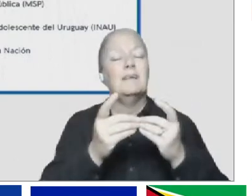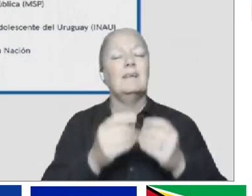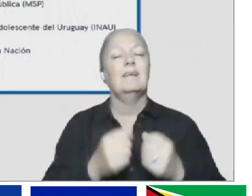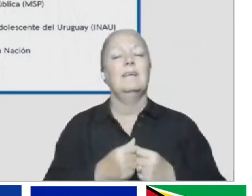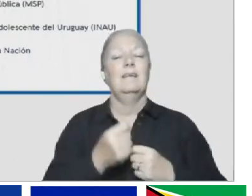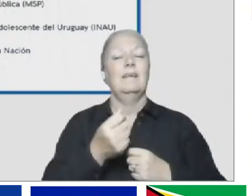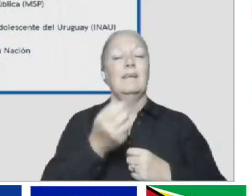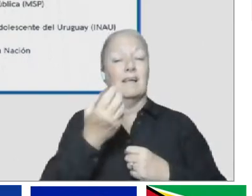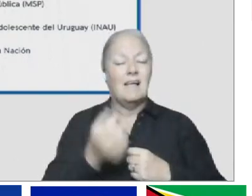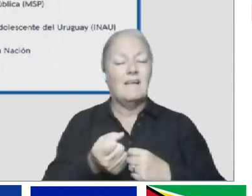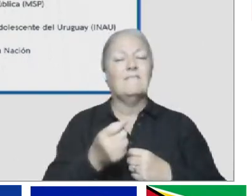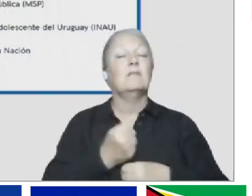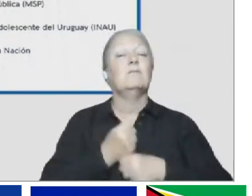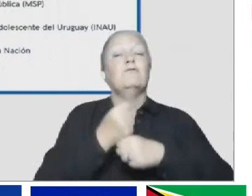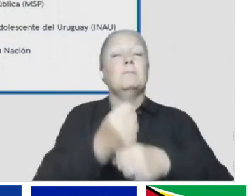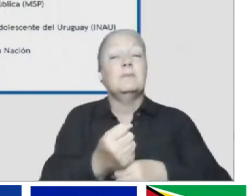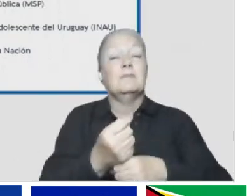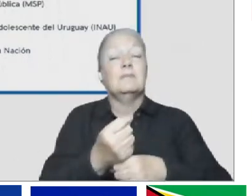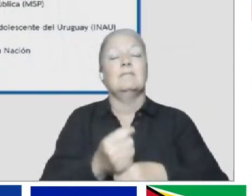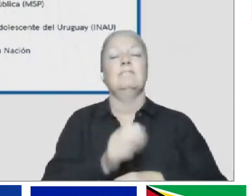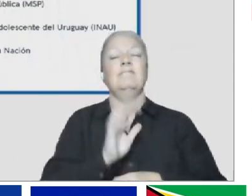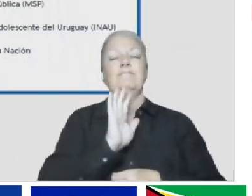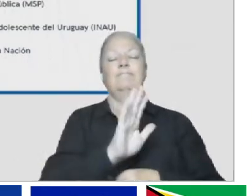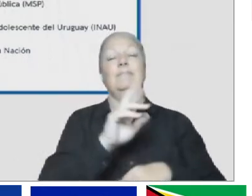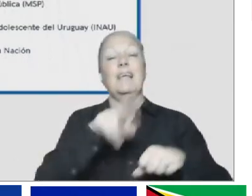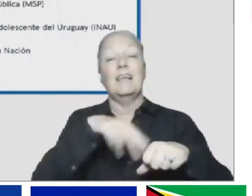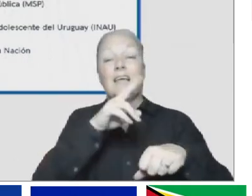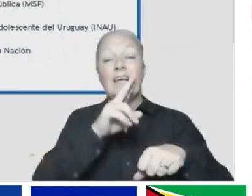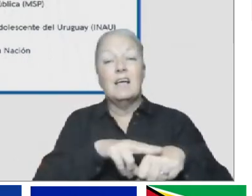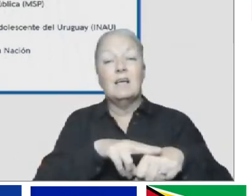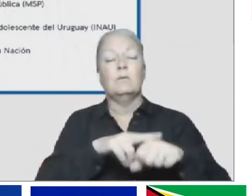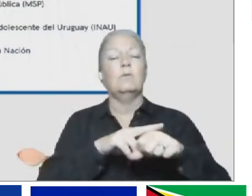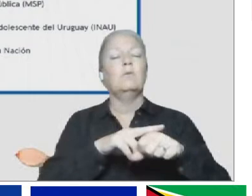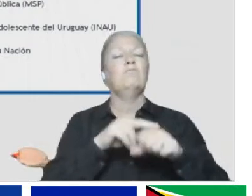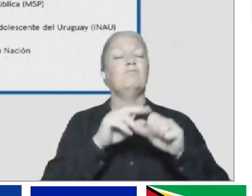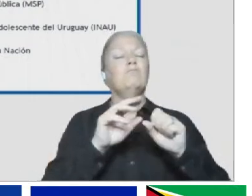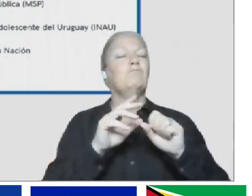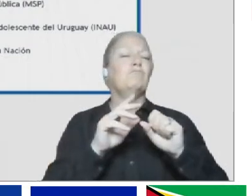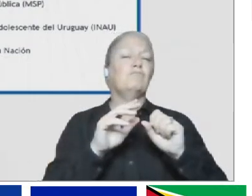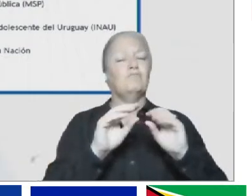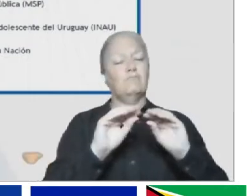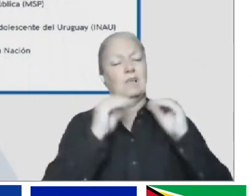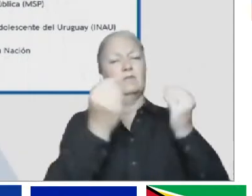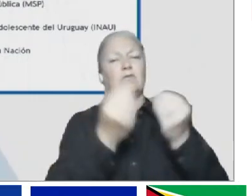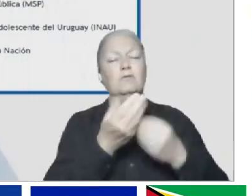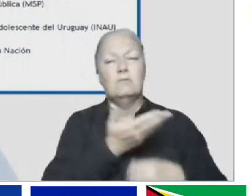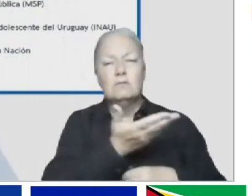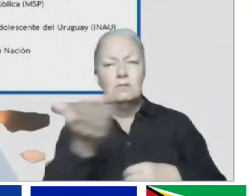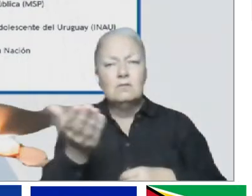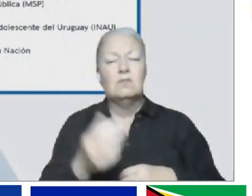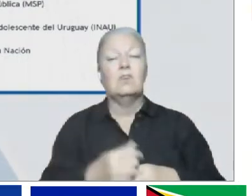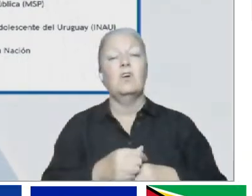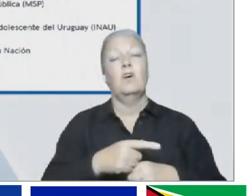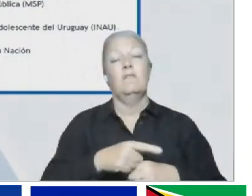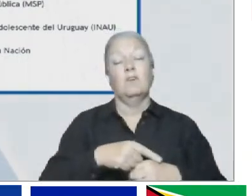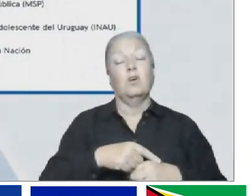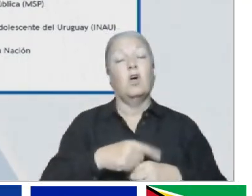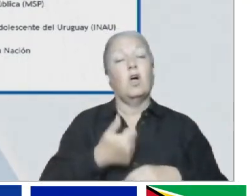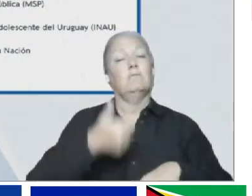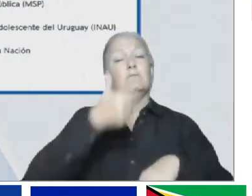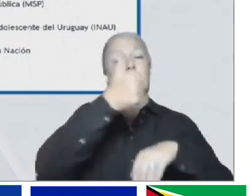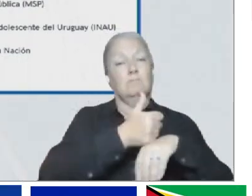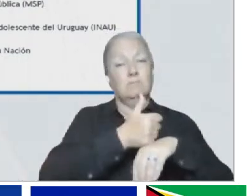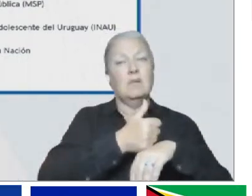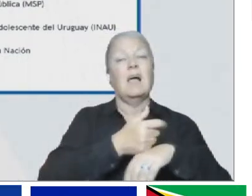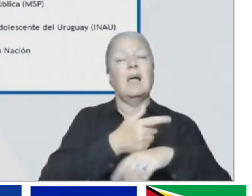national agencies that are part of this territory, the head of police, the head of the fire unit, the head of the